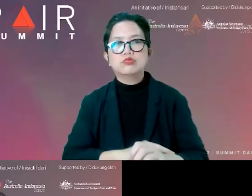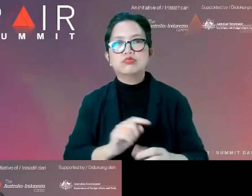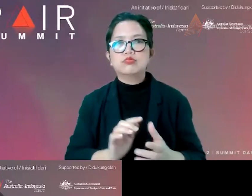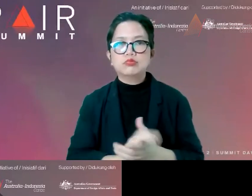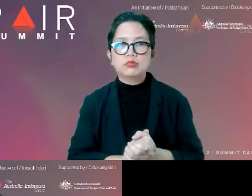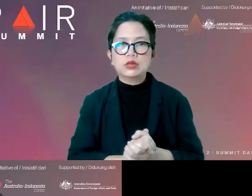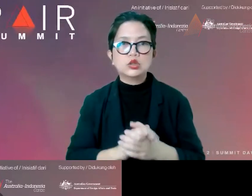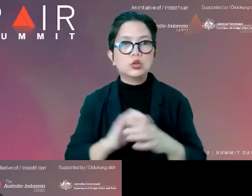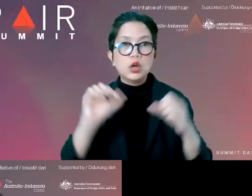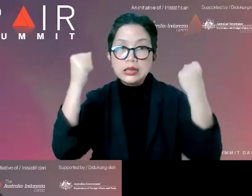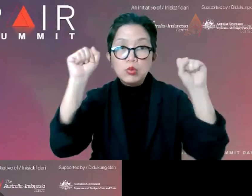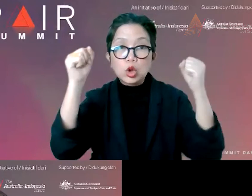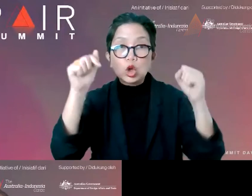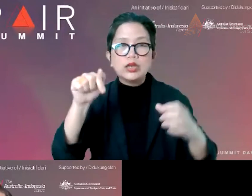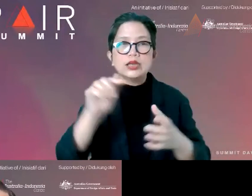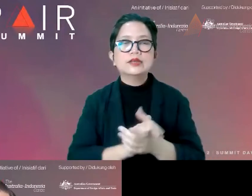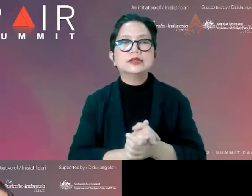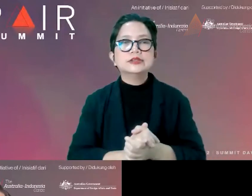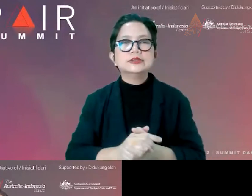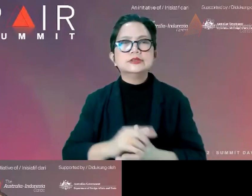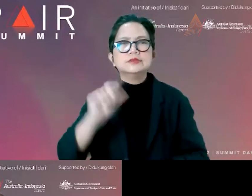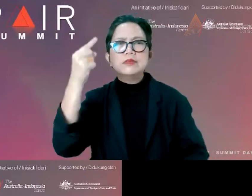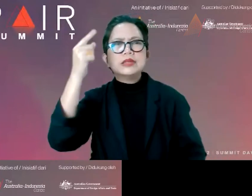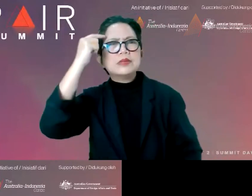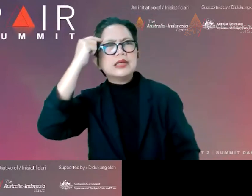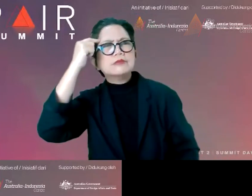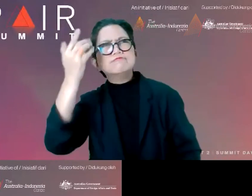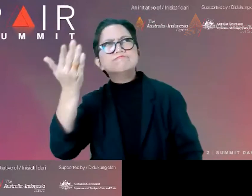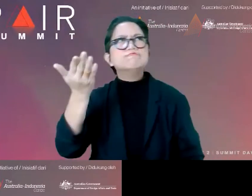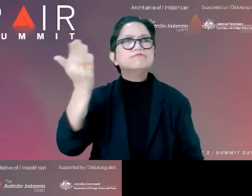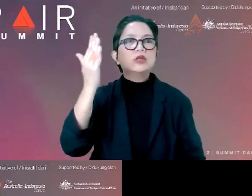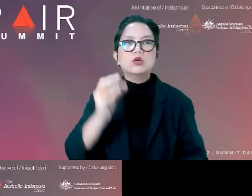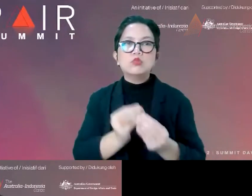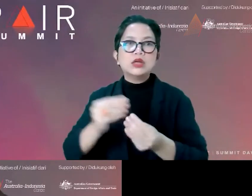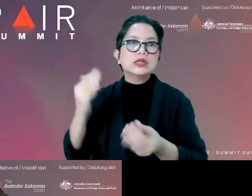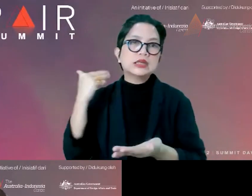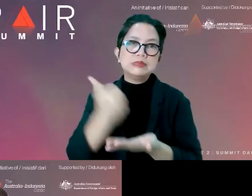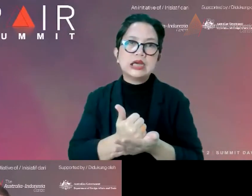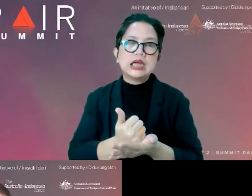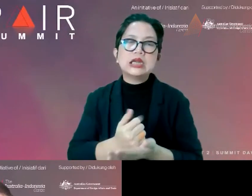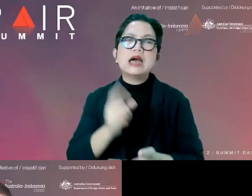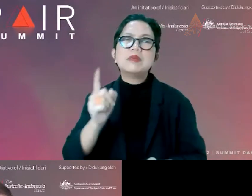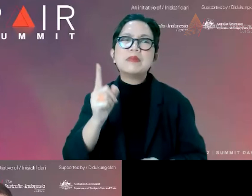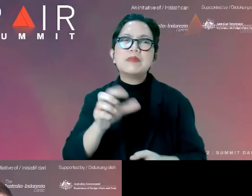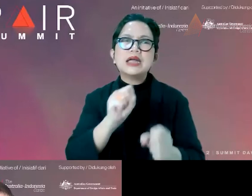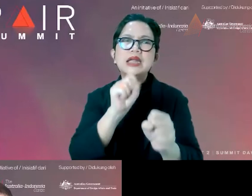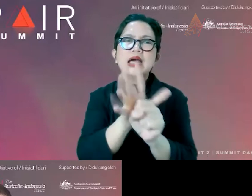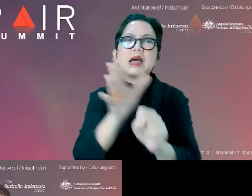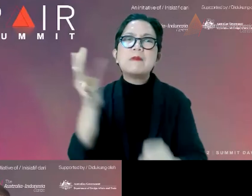and potentially the new variant. My argument or proposition is that the government, in fact, did very